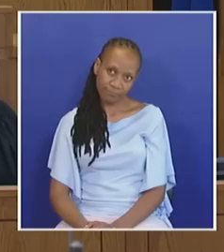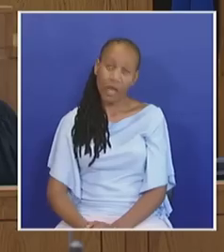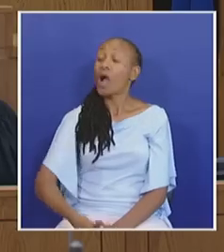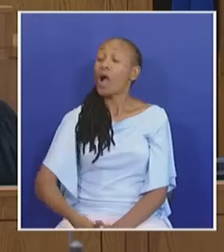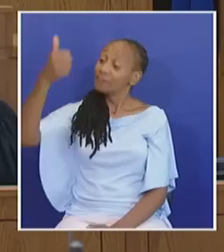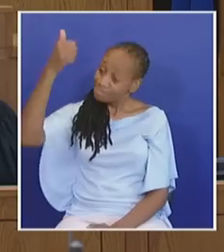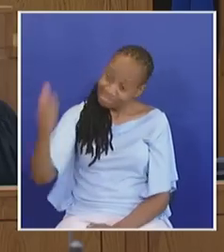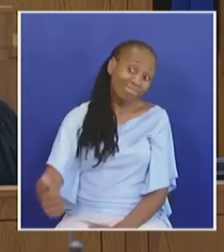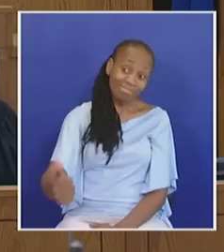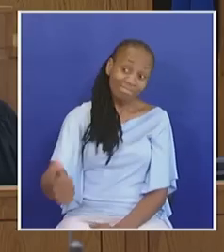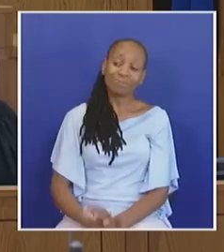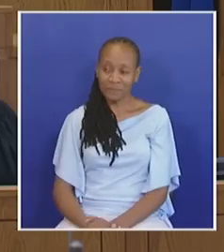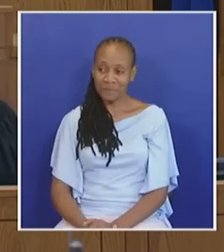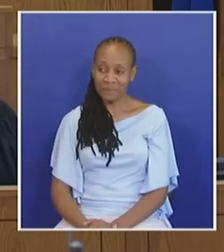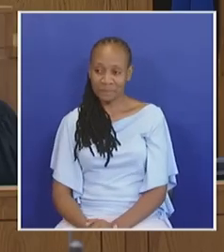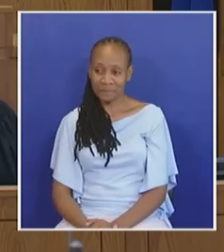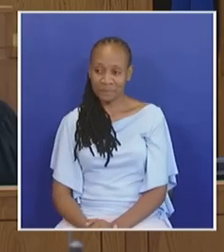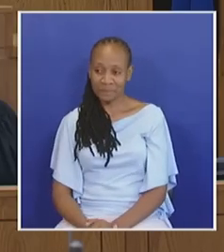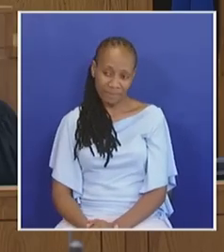Take your seat.